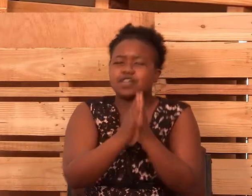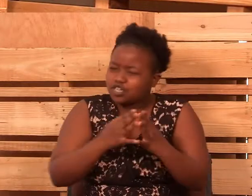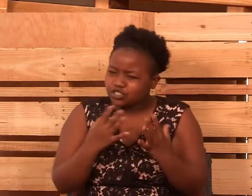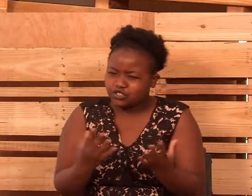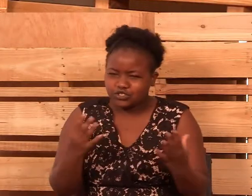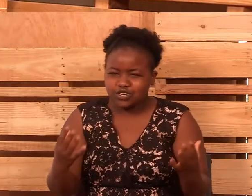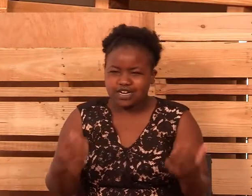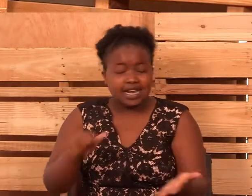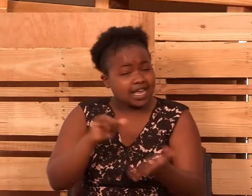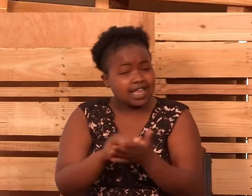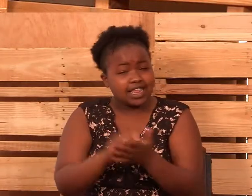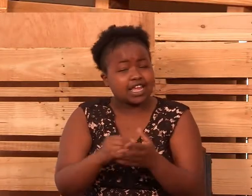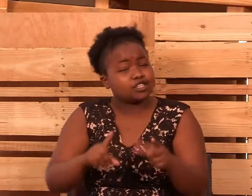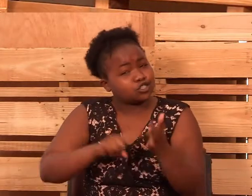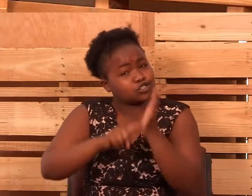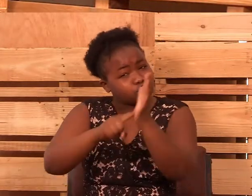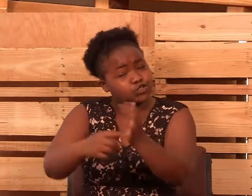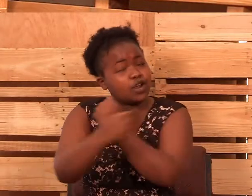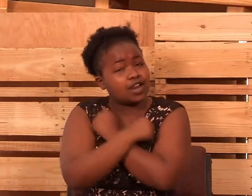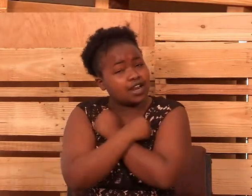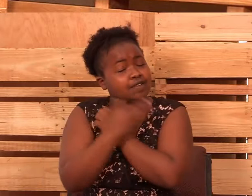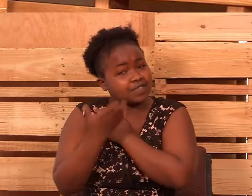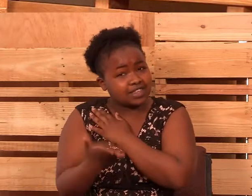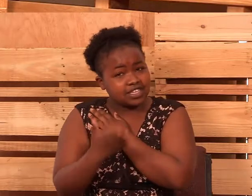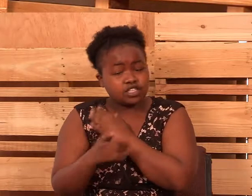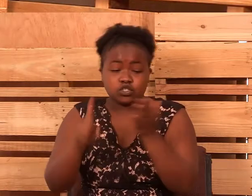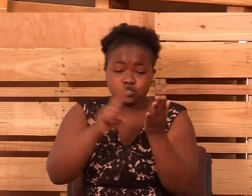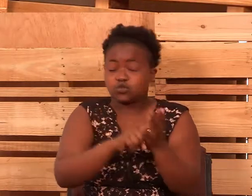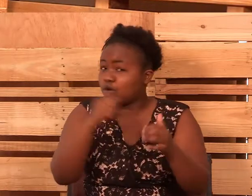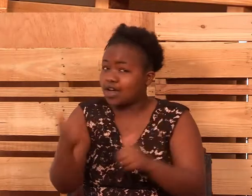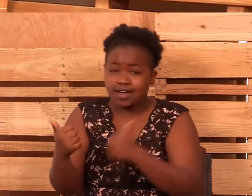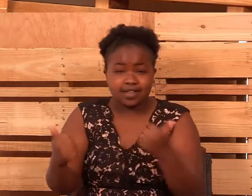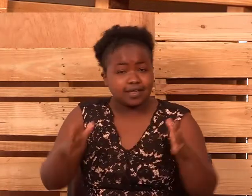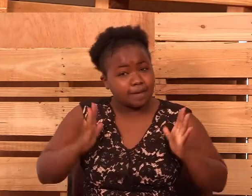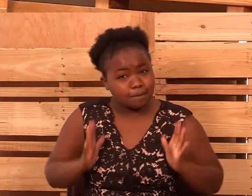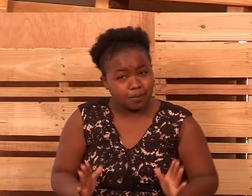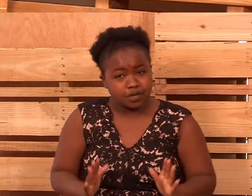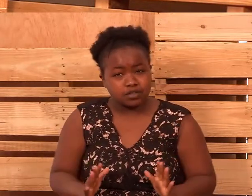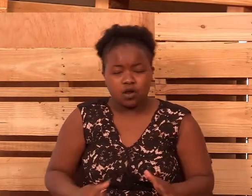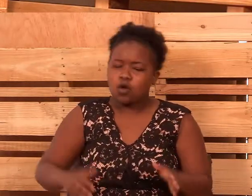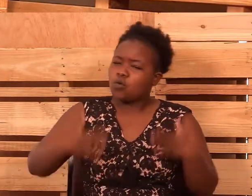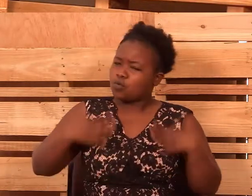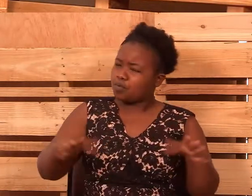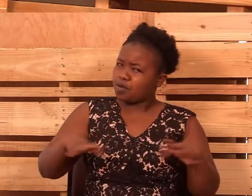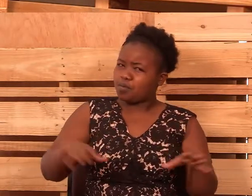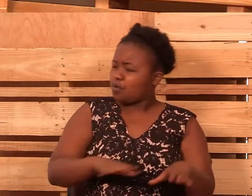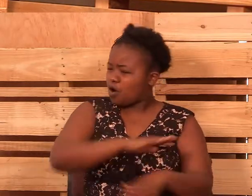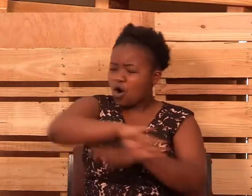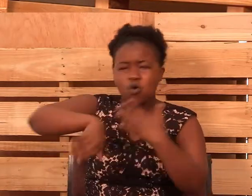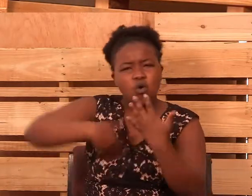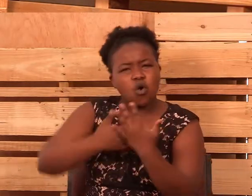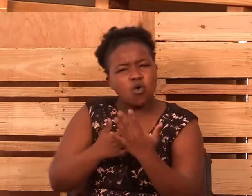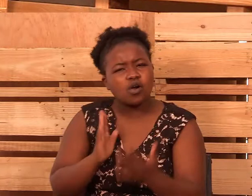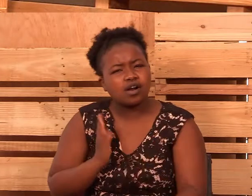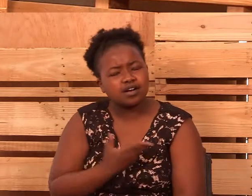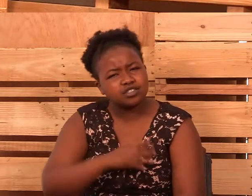we'll be able to show this love to one another, to our parents, to the people around us. And we